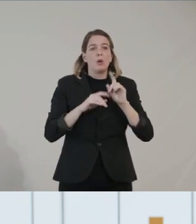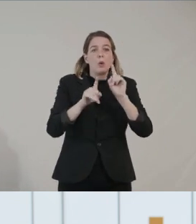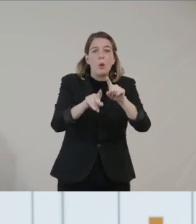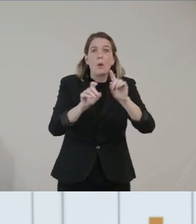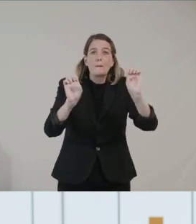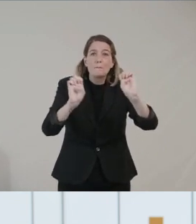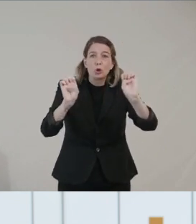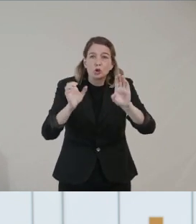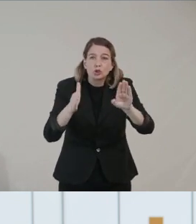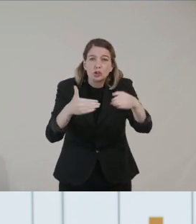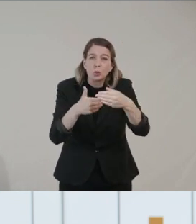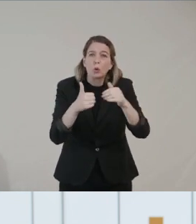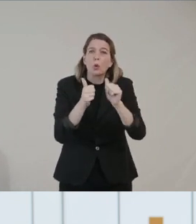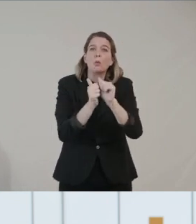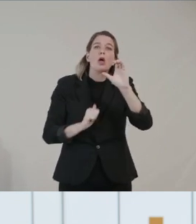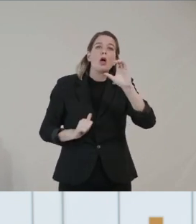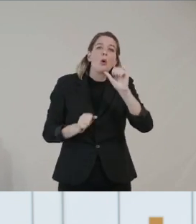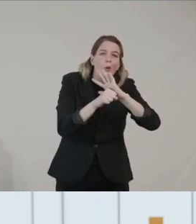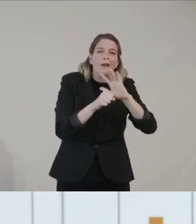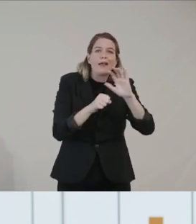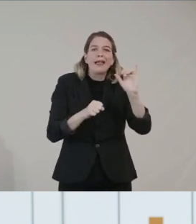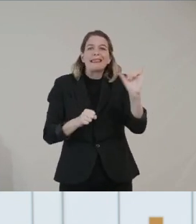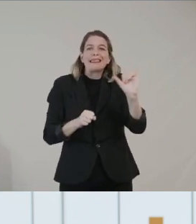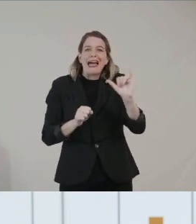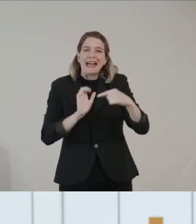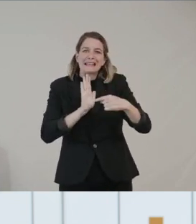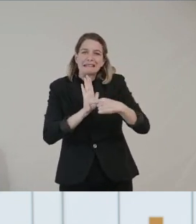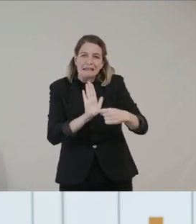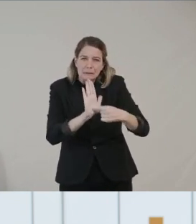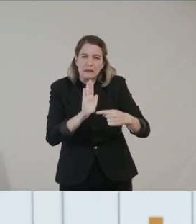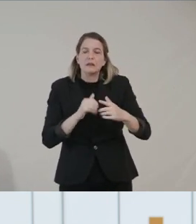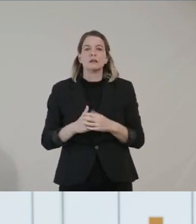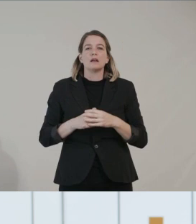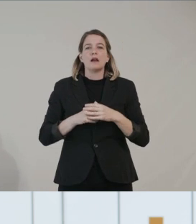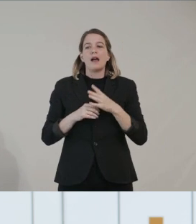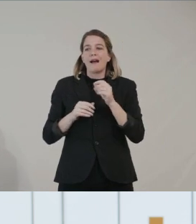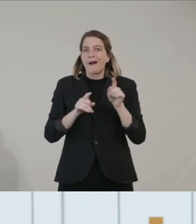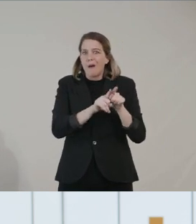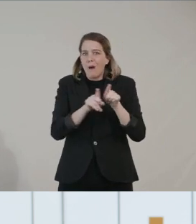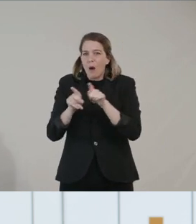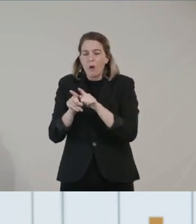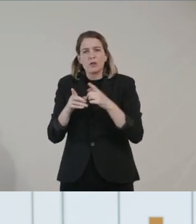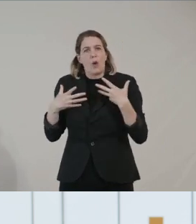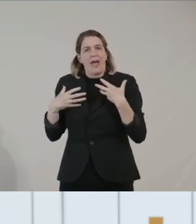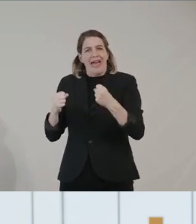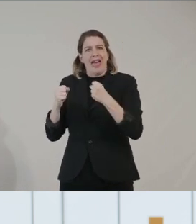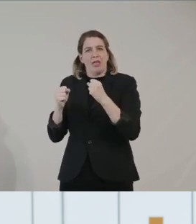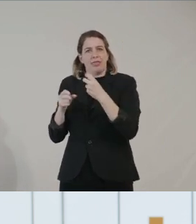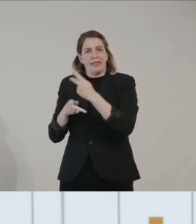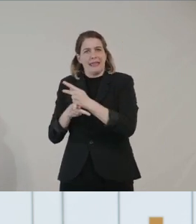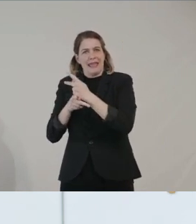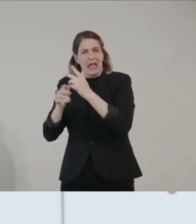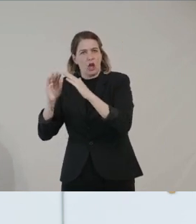of our healthcare system and the impacts that COVID-19 has on our hospital capacity.